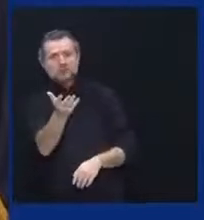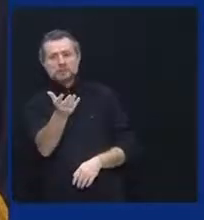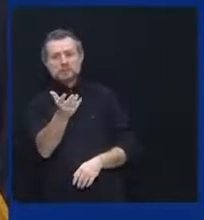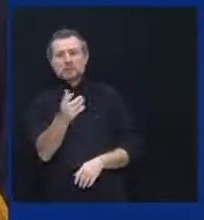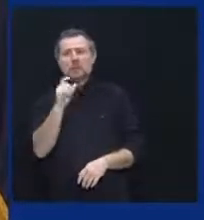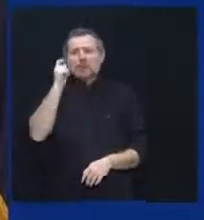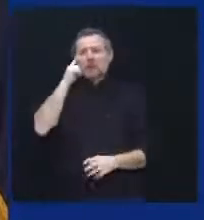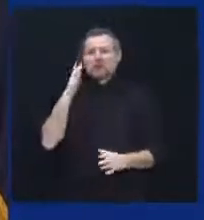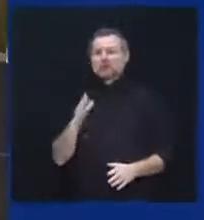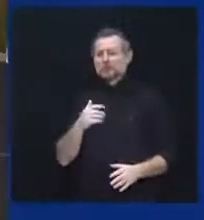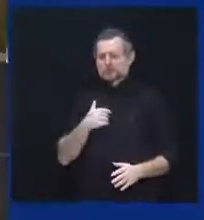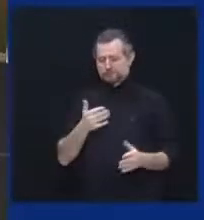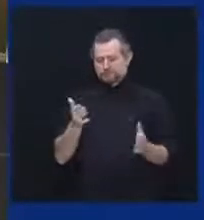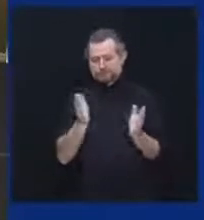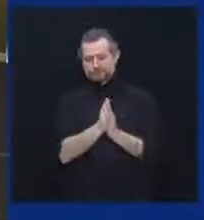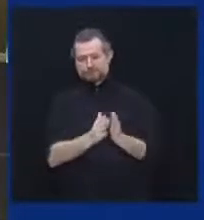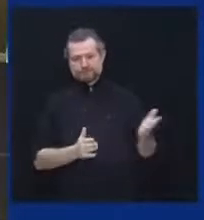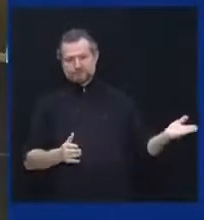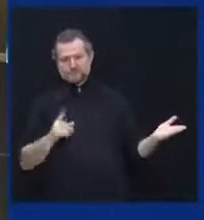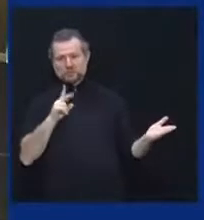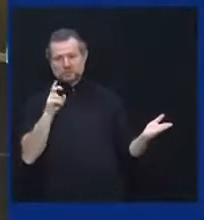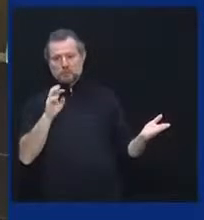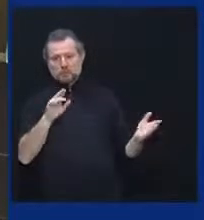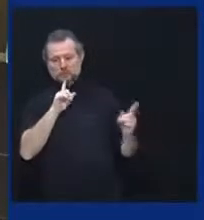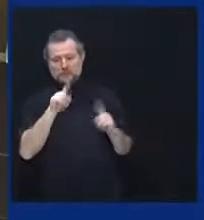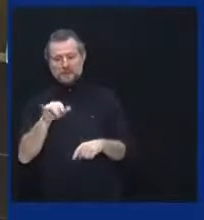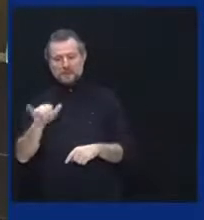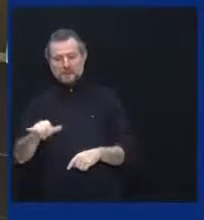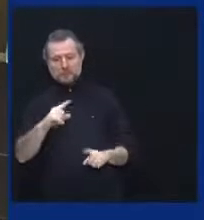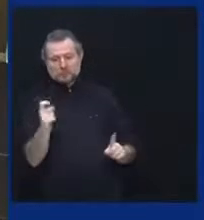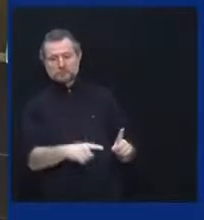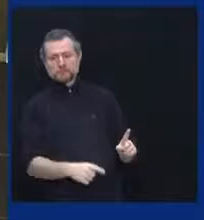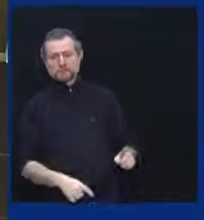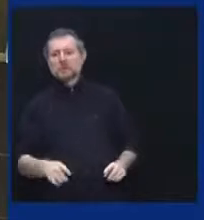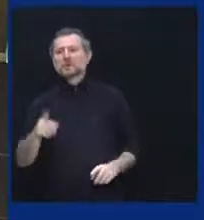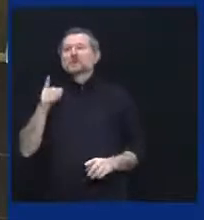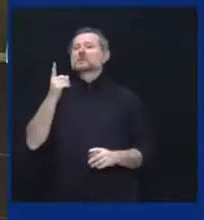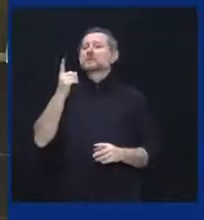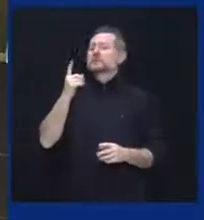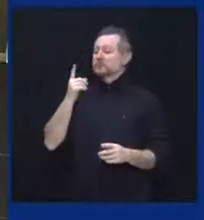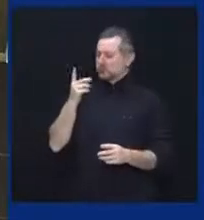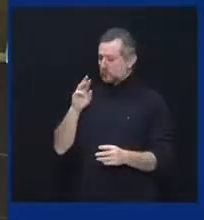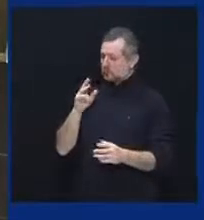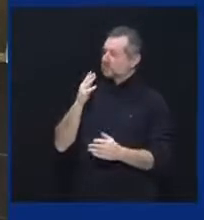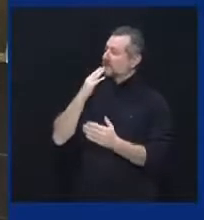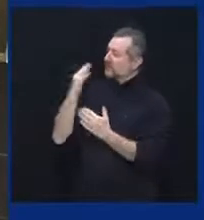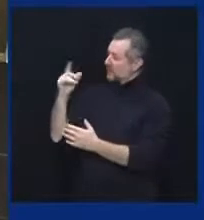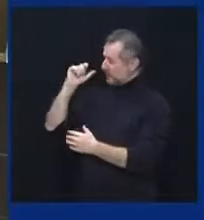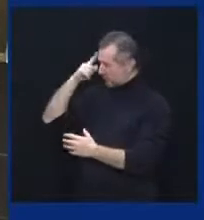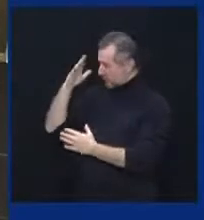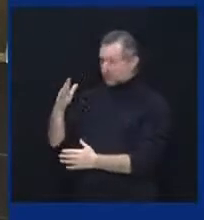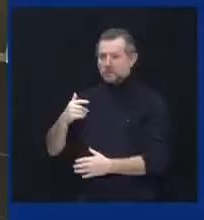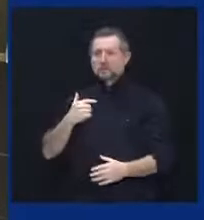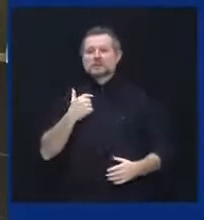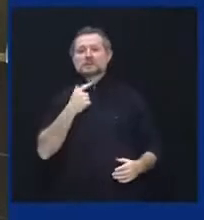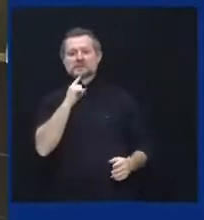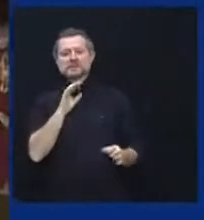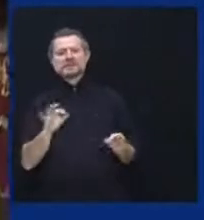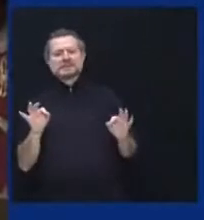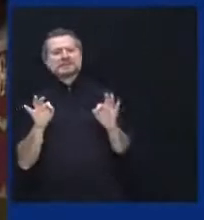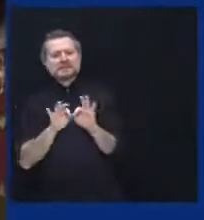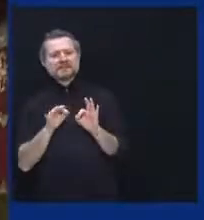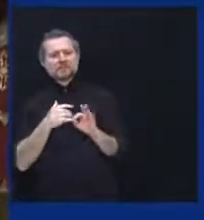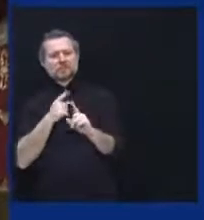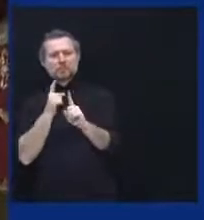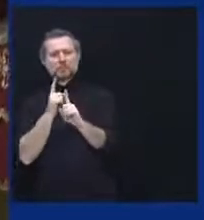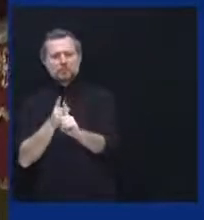Zucker first to respond to that. Sure. Thank you, Governor. There are a few key points here that I'd like to make, which is that